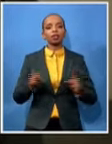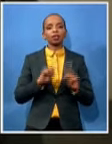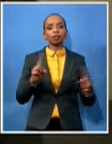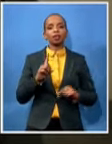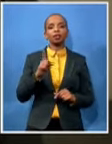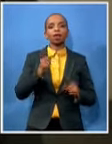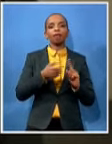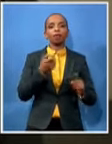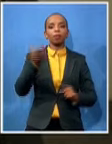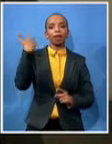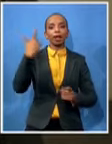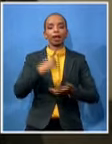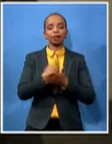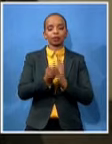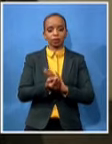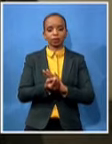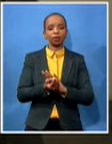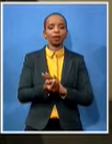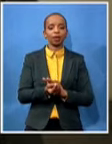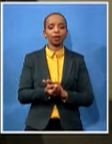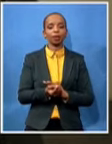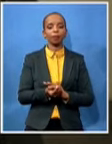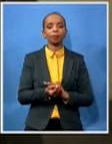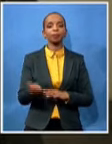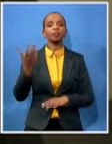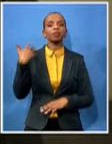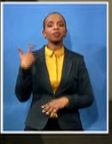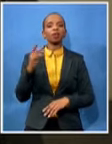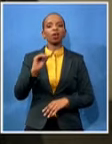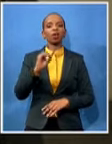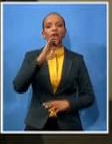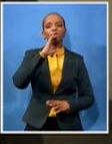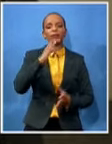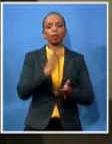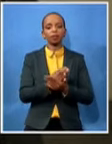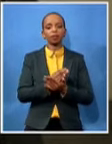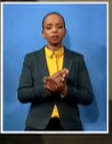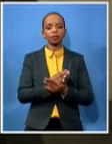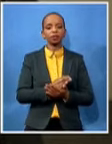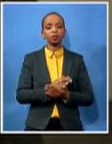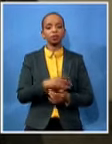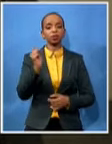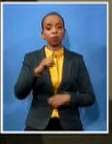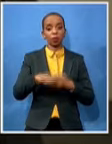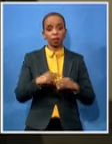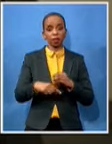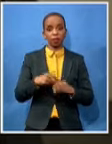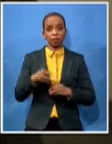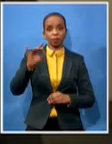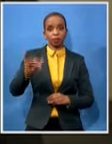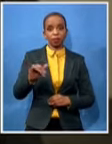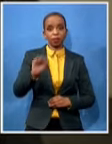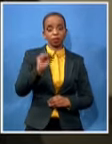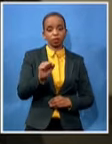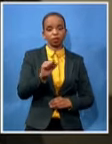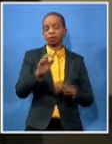Emergency coordination, MEC knows what that's all about as well. Been running a bit. Anyway, that's fine. I think for now,